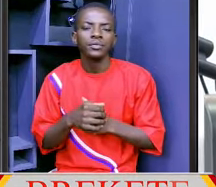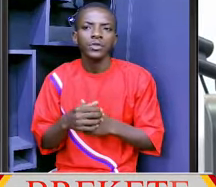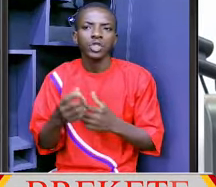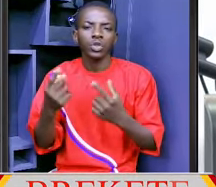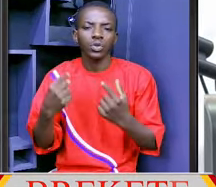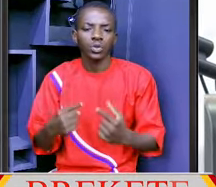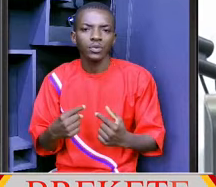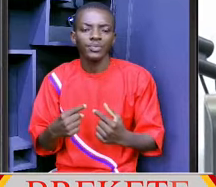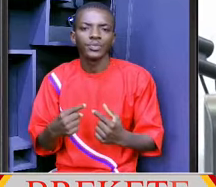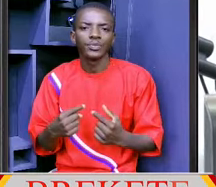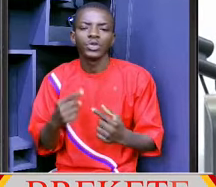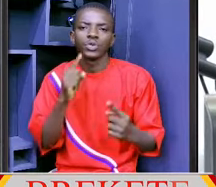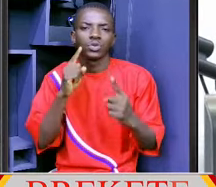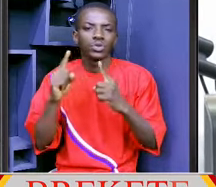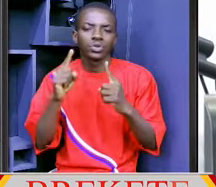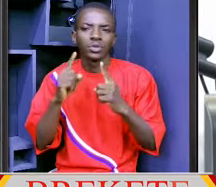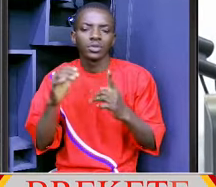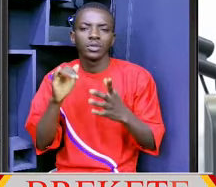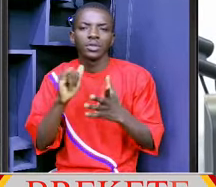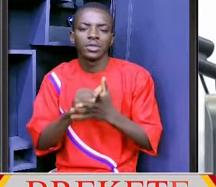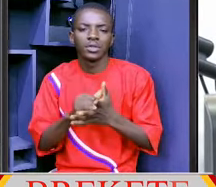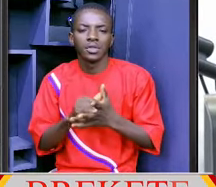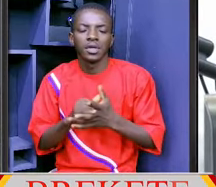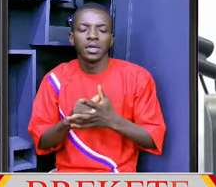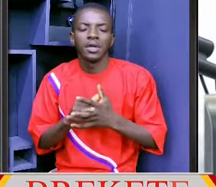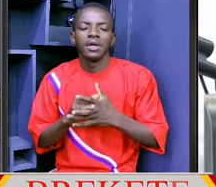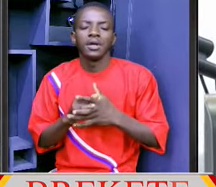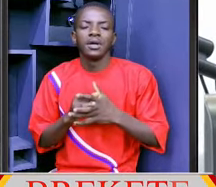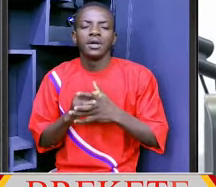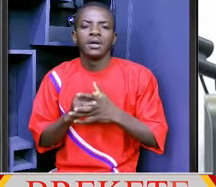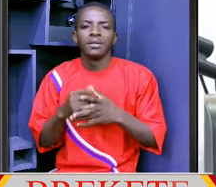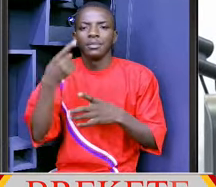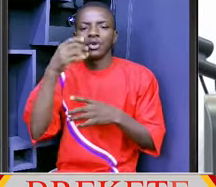Can they talk, say,